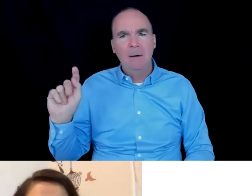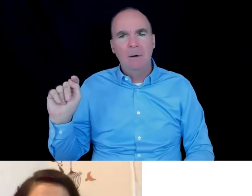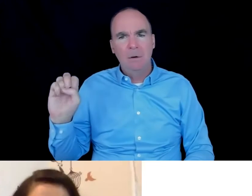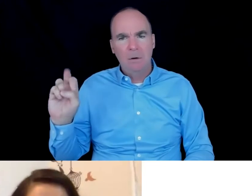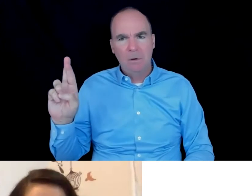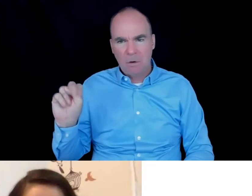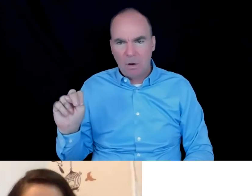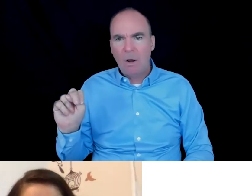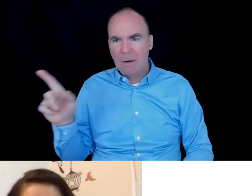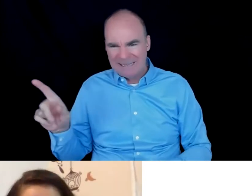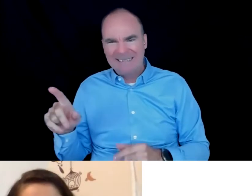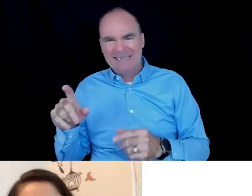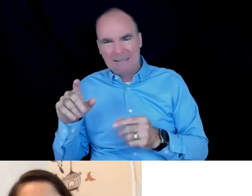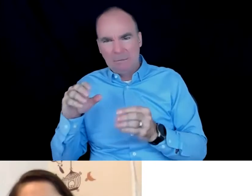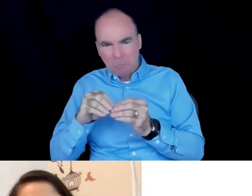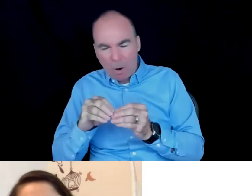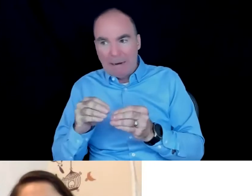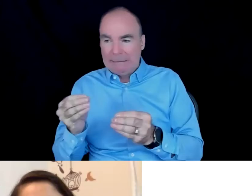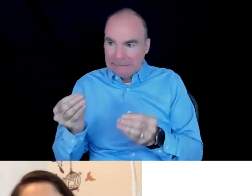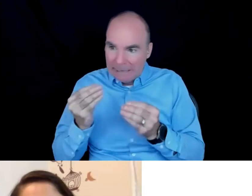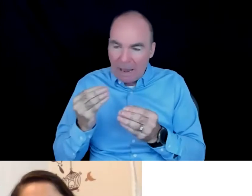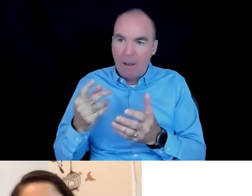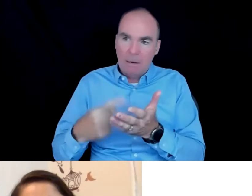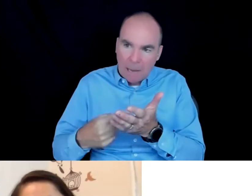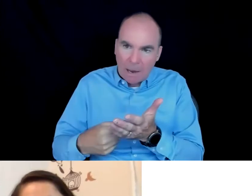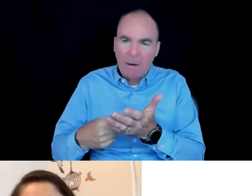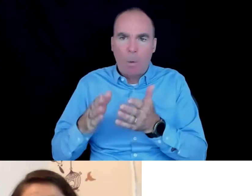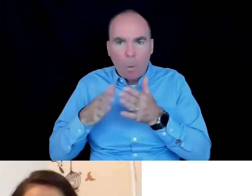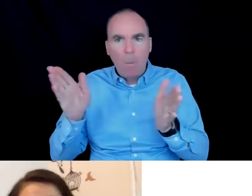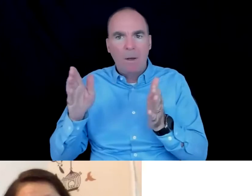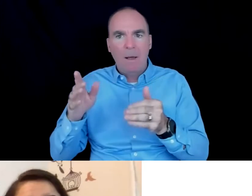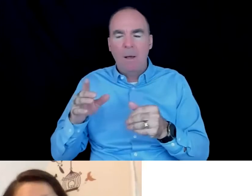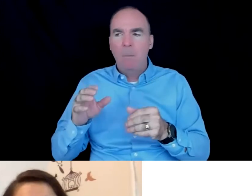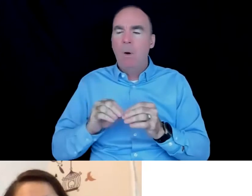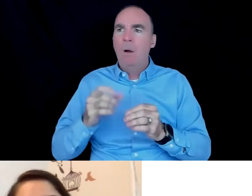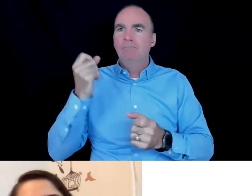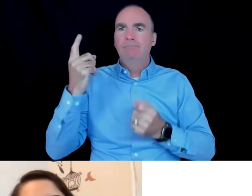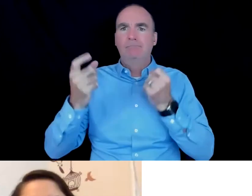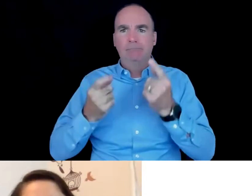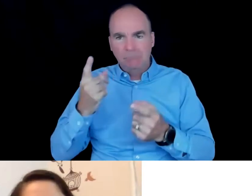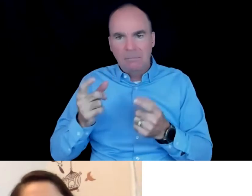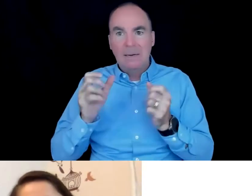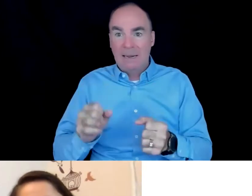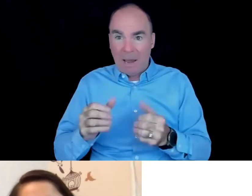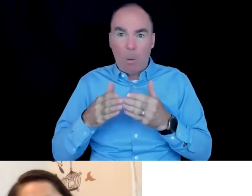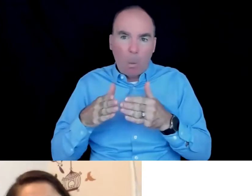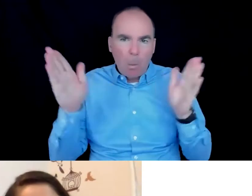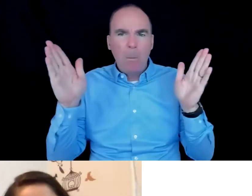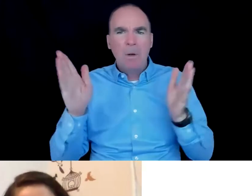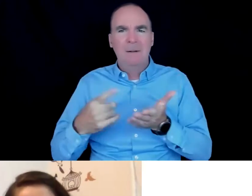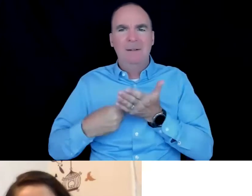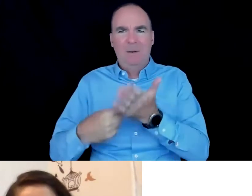and unlearning a lot of this for ourselves so that we can also then talk more about it with the community around us, because it's